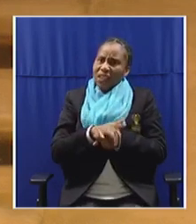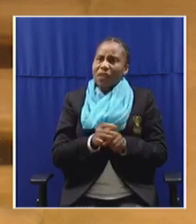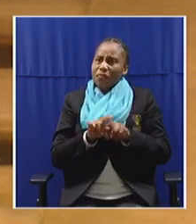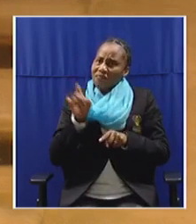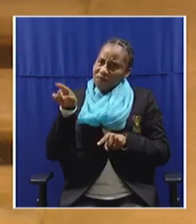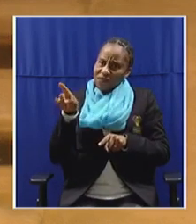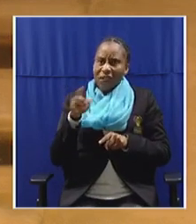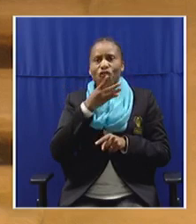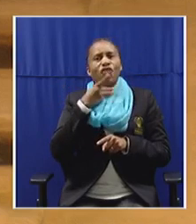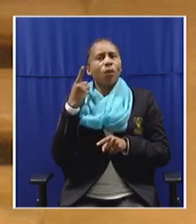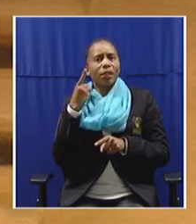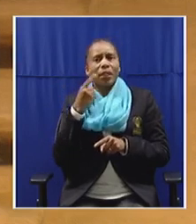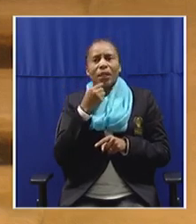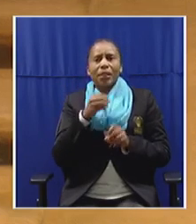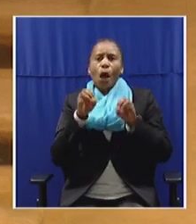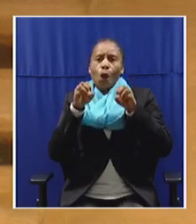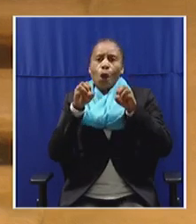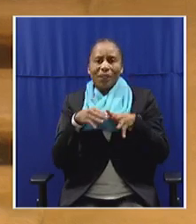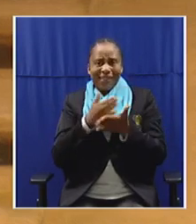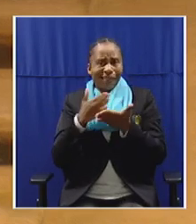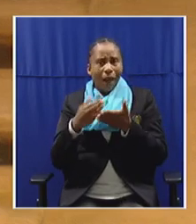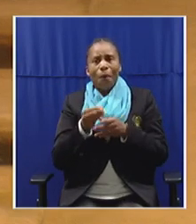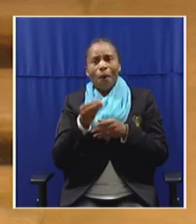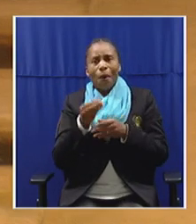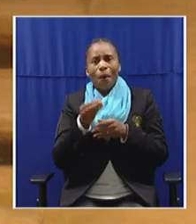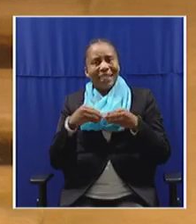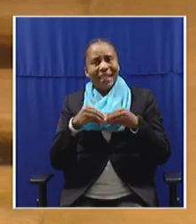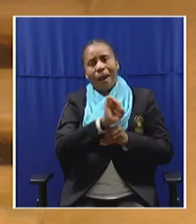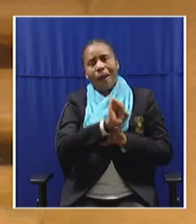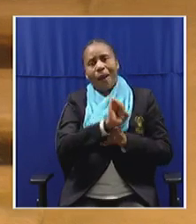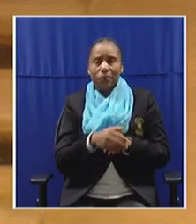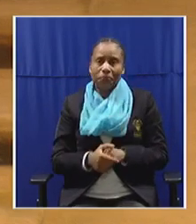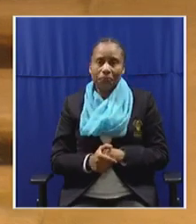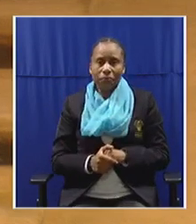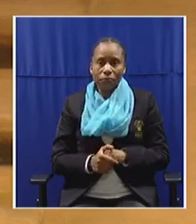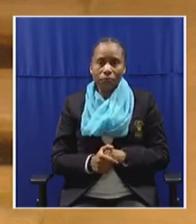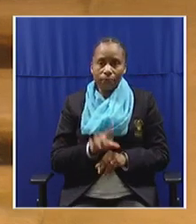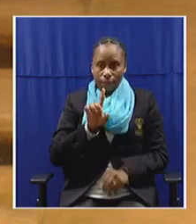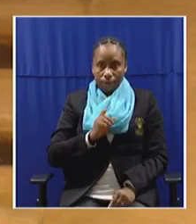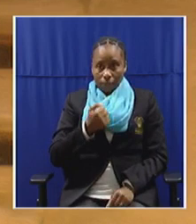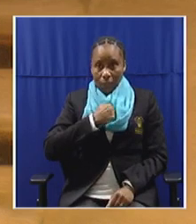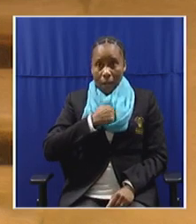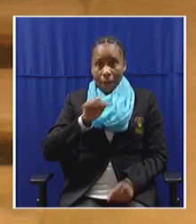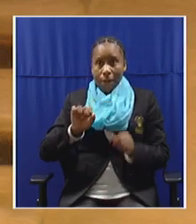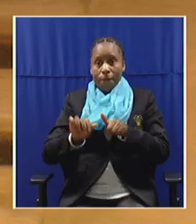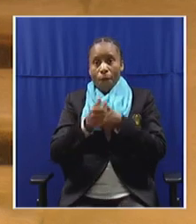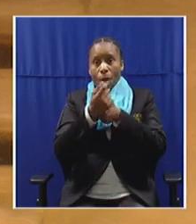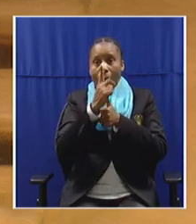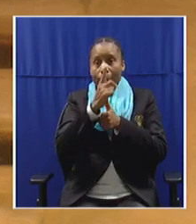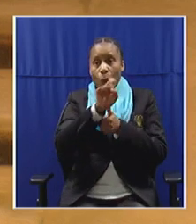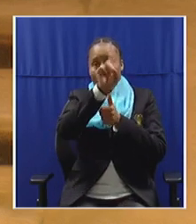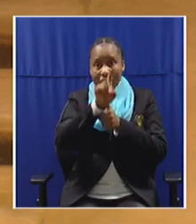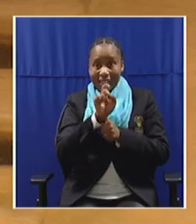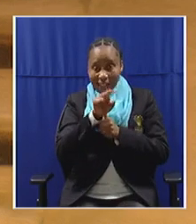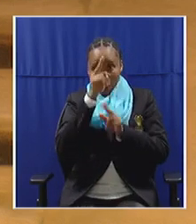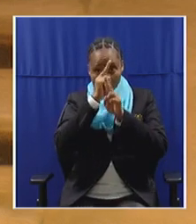they are losing some of their business. My question and my follow-up question to the Honourable